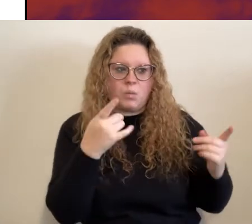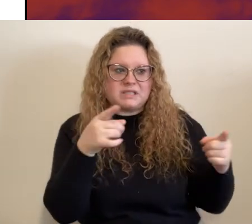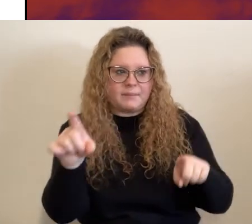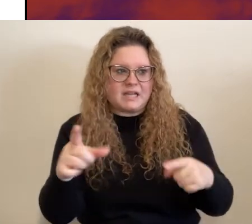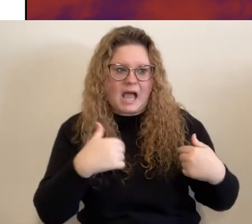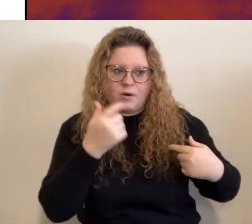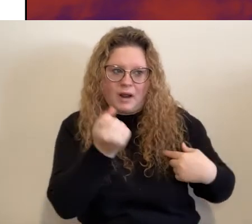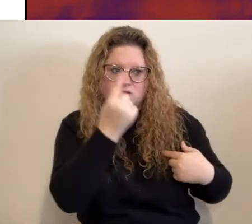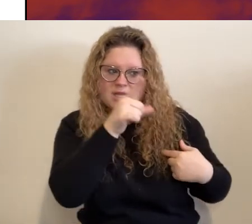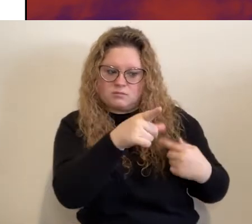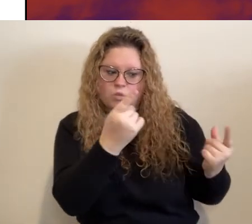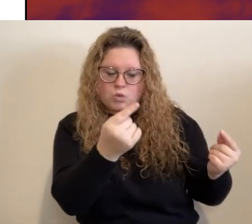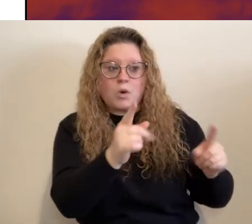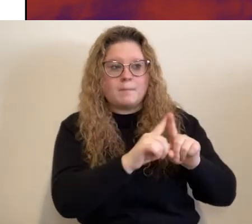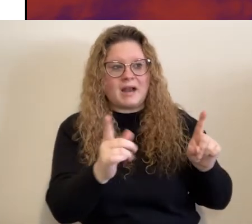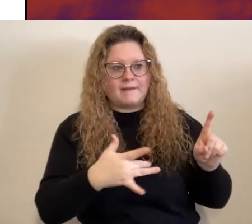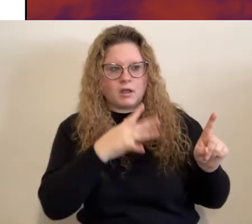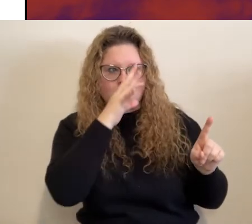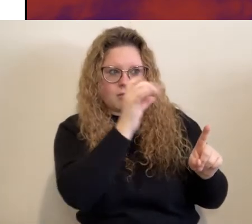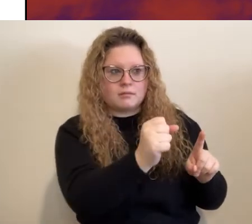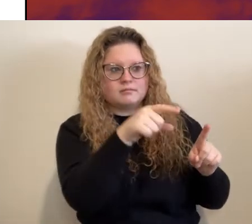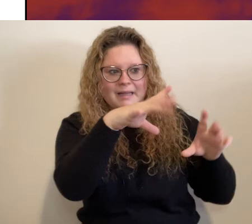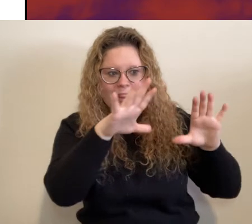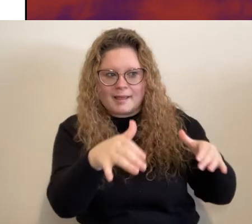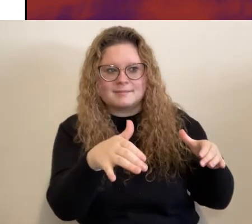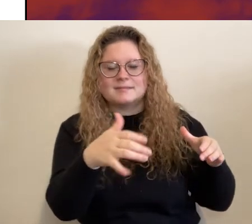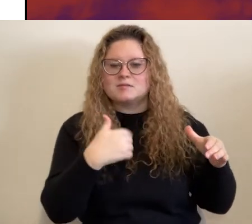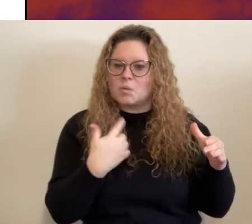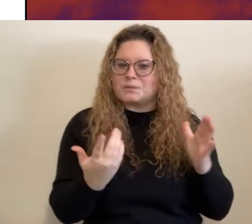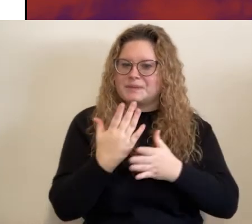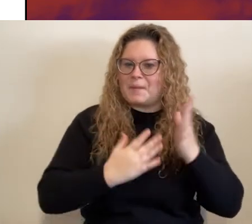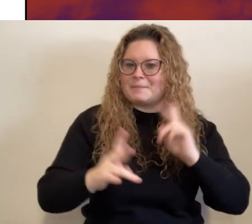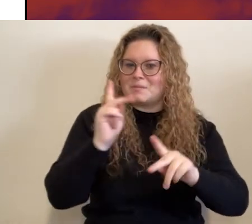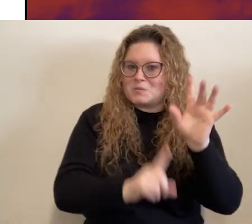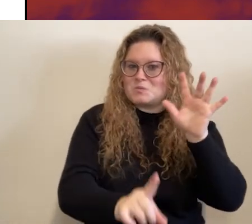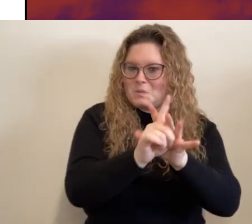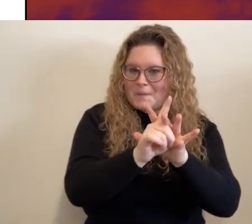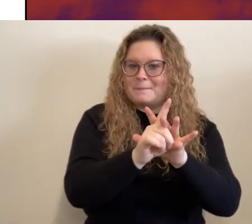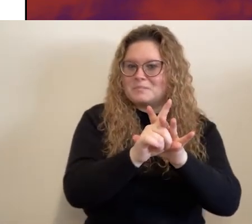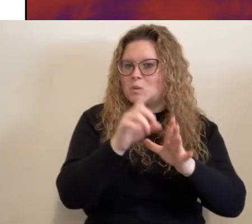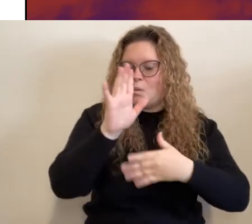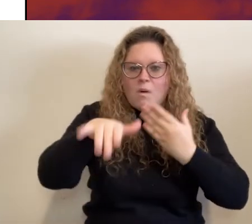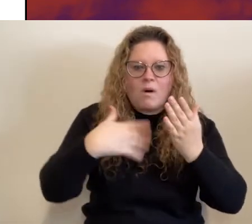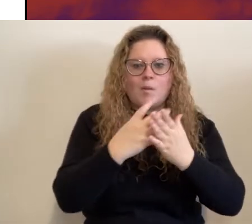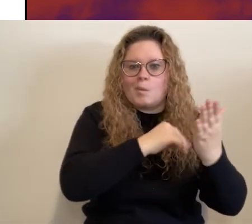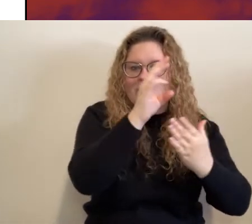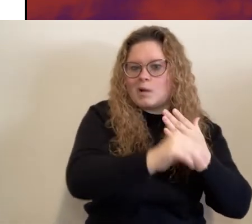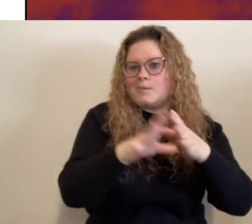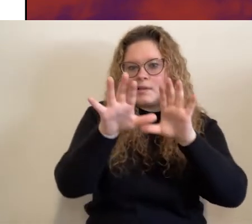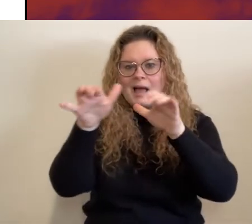I'm here. Like, I don't know, the energy's pulling me in. So I have a lot of people that show up to every single thing, regardless if they really understand it or